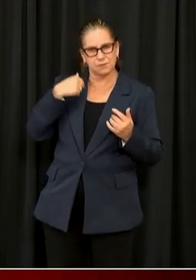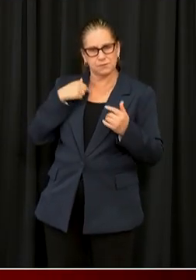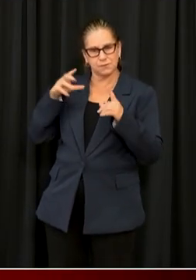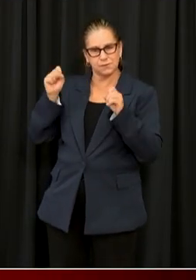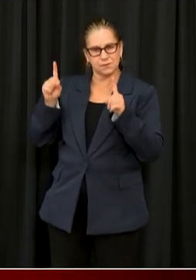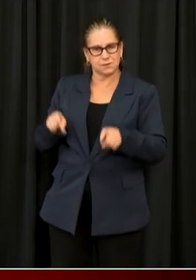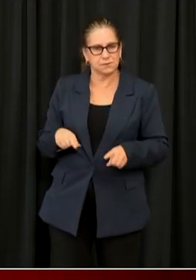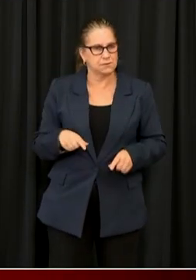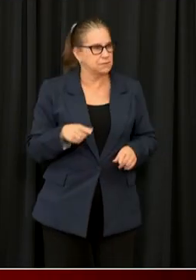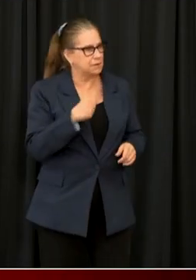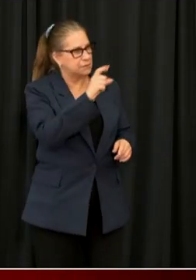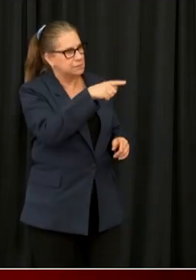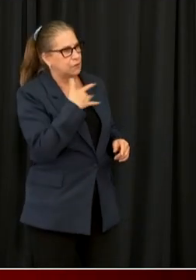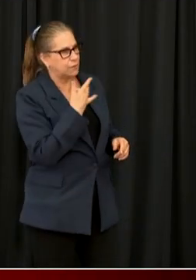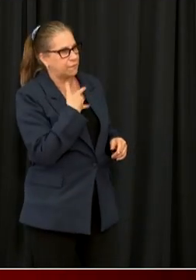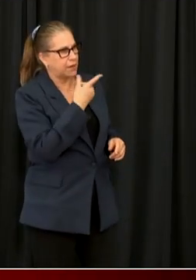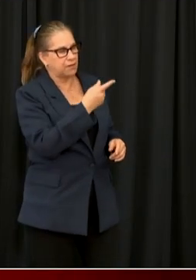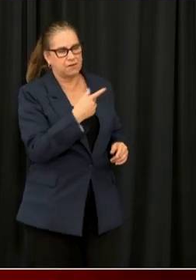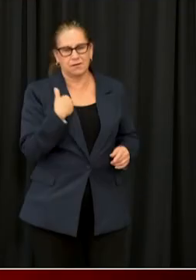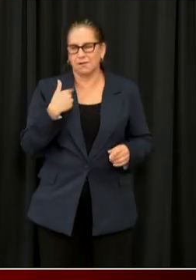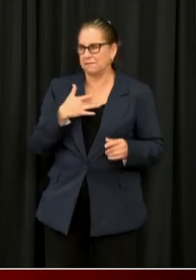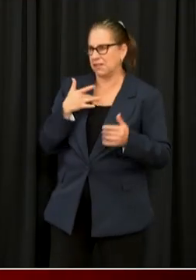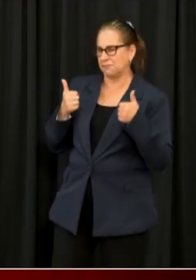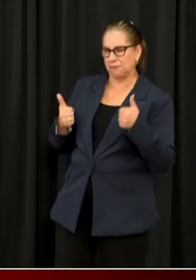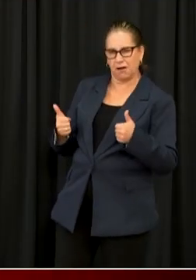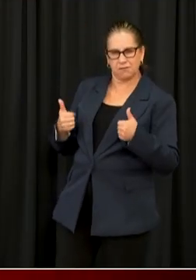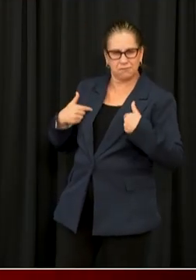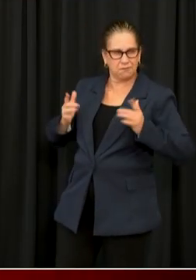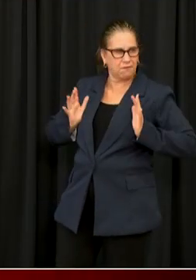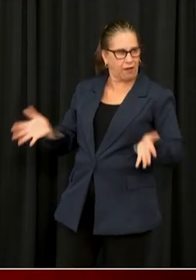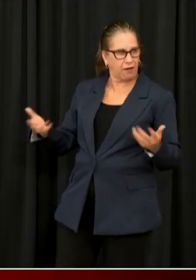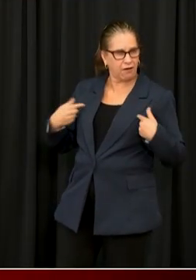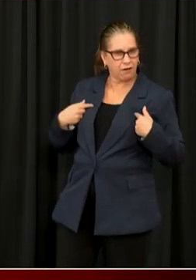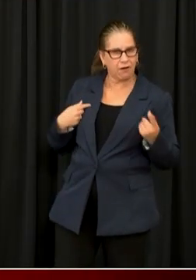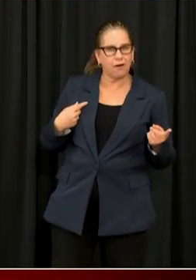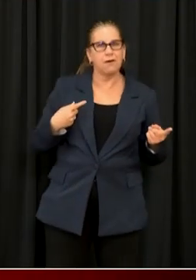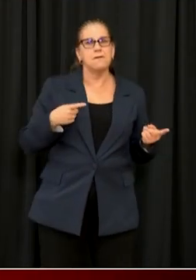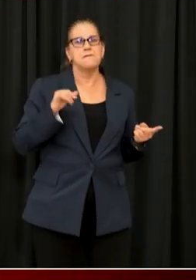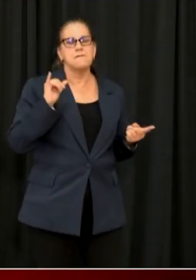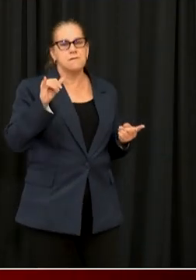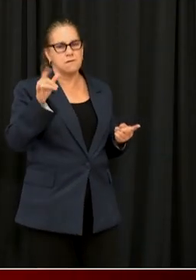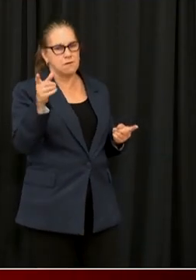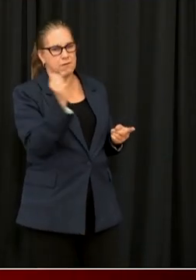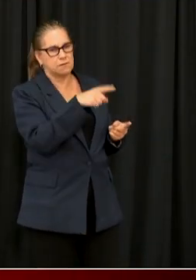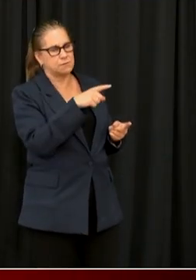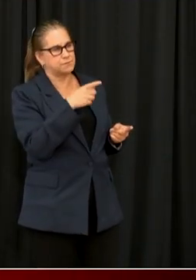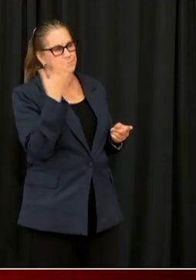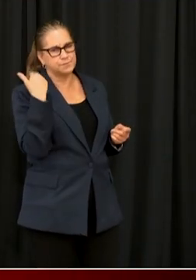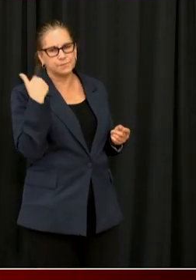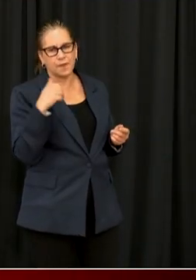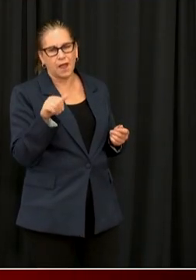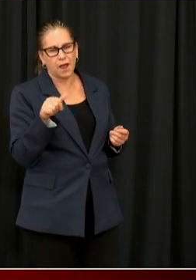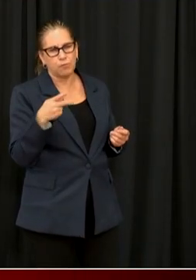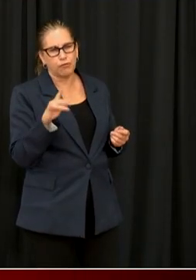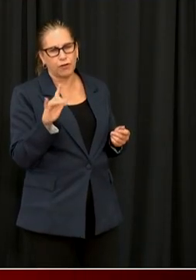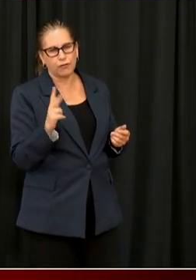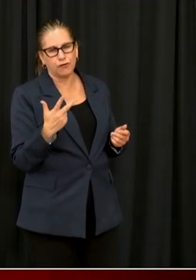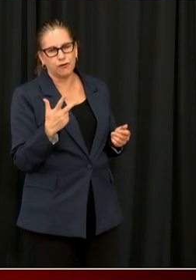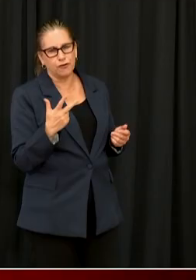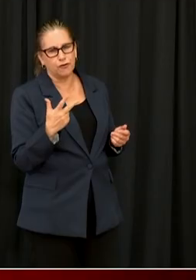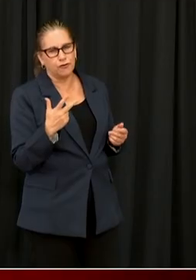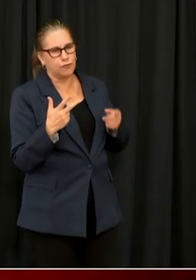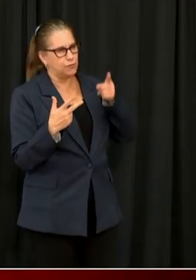Secondly, yes. I just checked, and it was back on April 3rd when you and Dr. Nesbitt and others